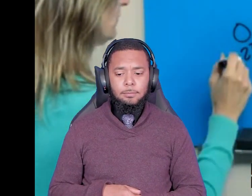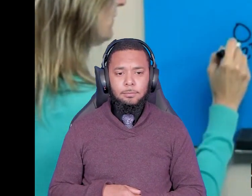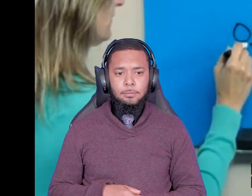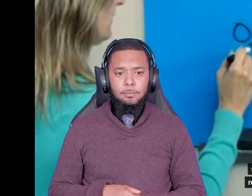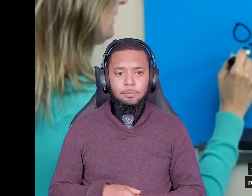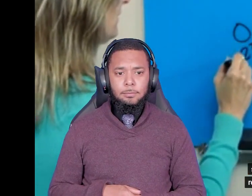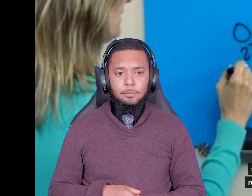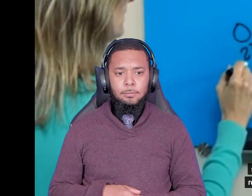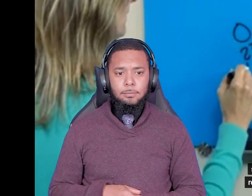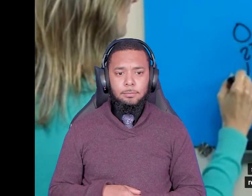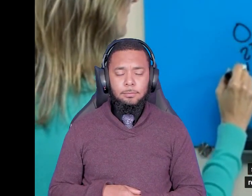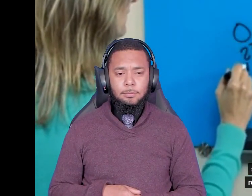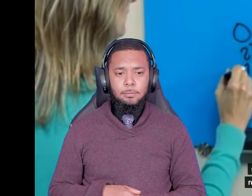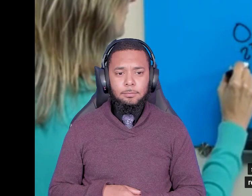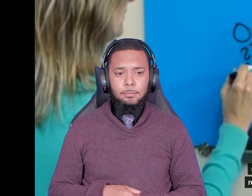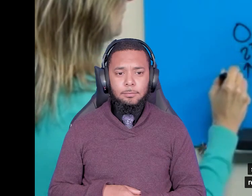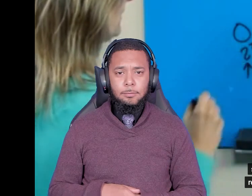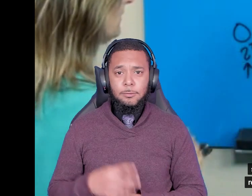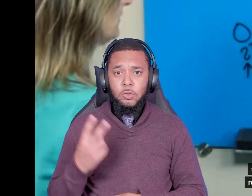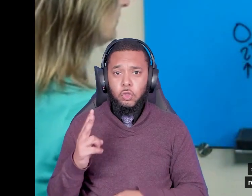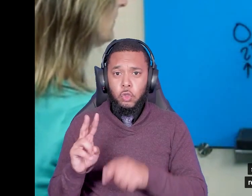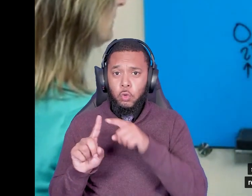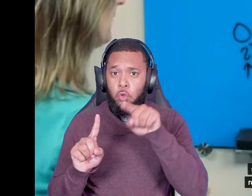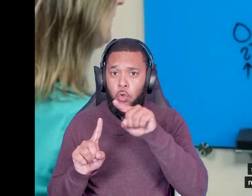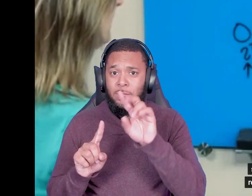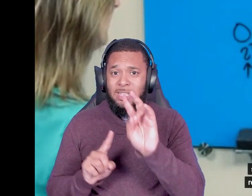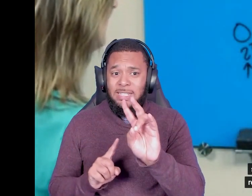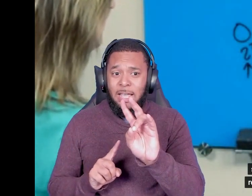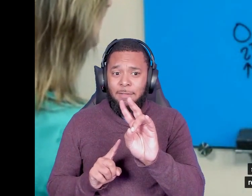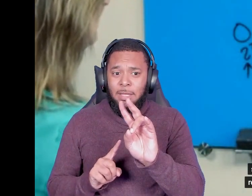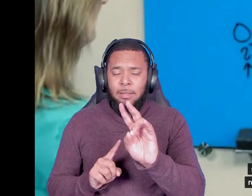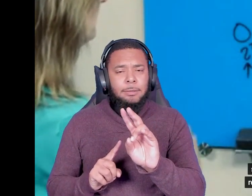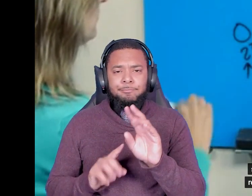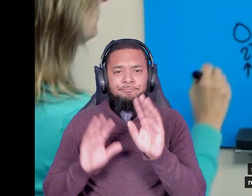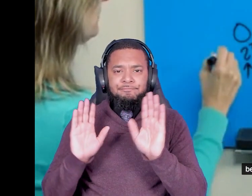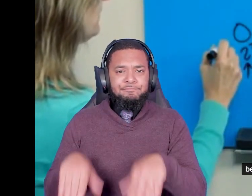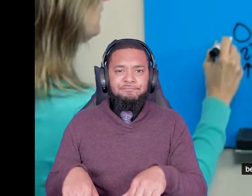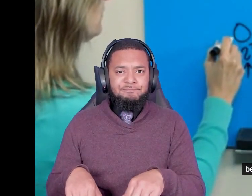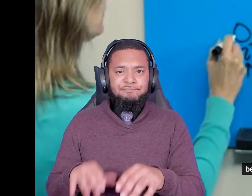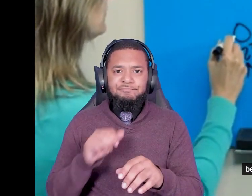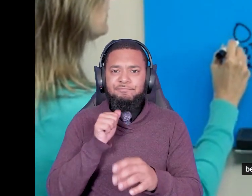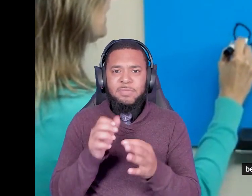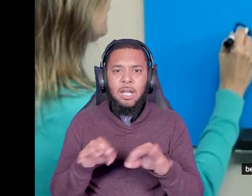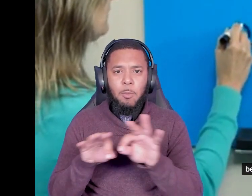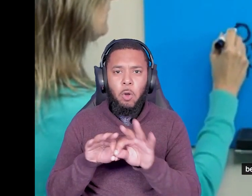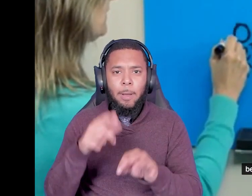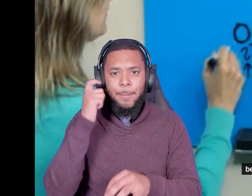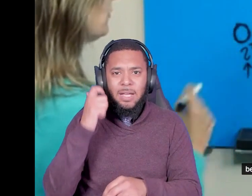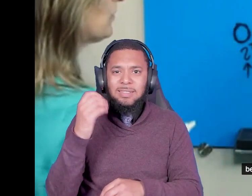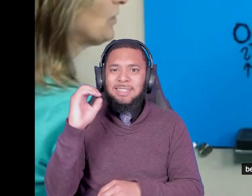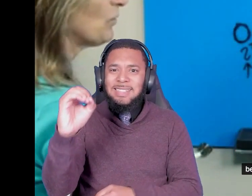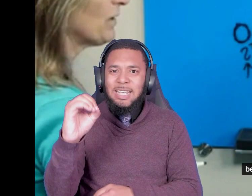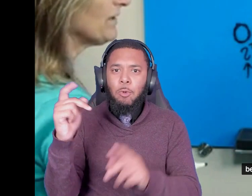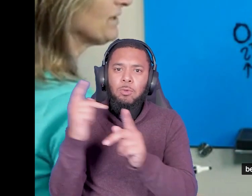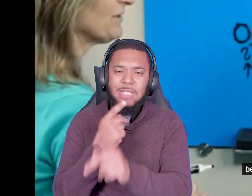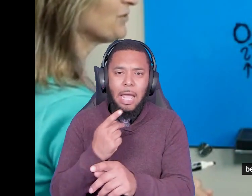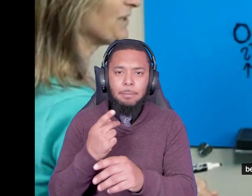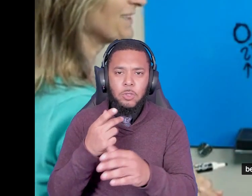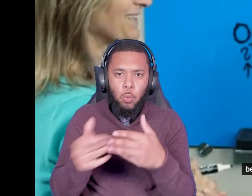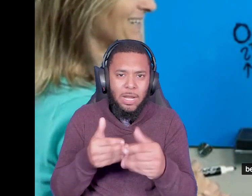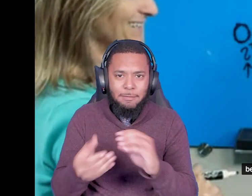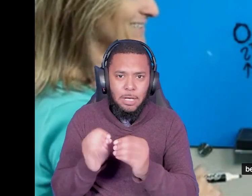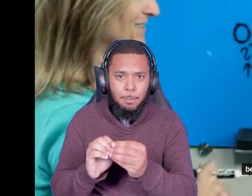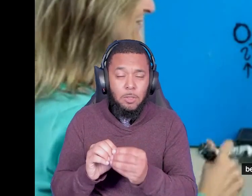Now this 2 to the 7th, notice that doesn't really matter because it's going to be 0 times it. So one